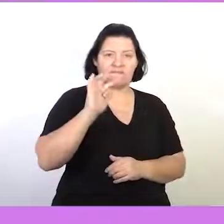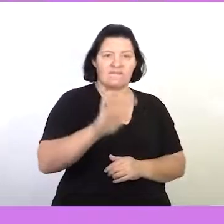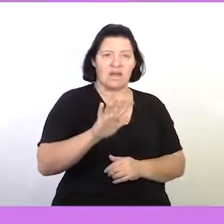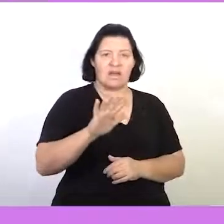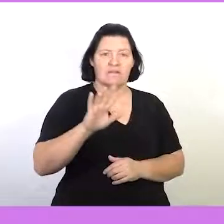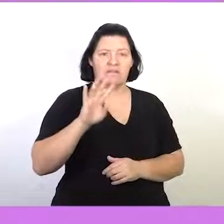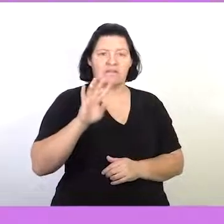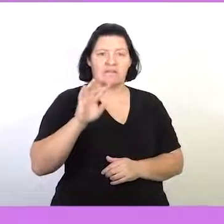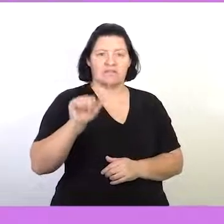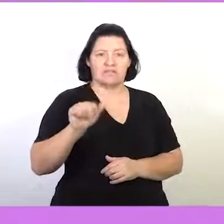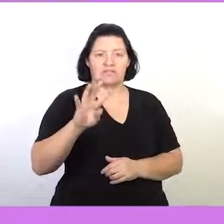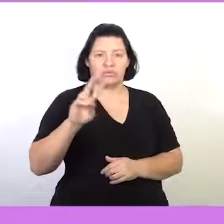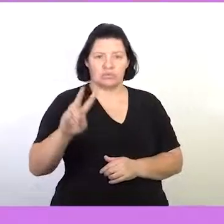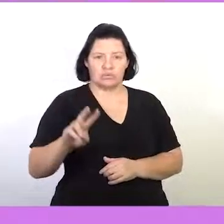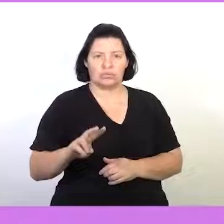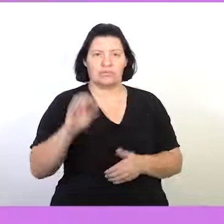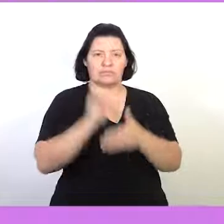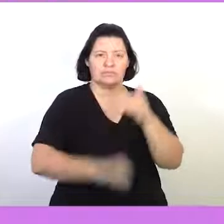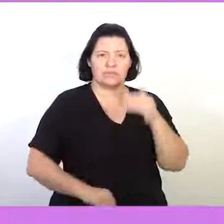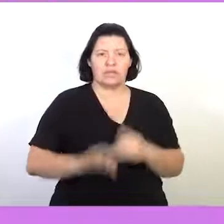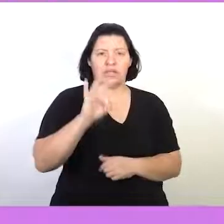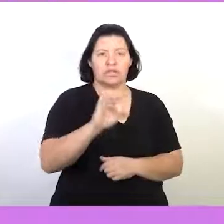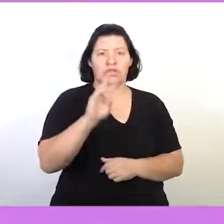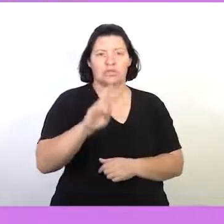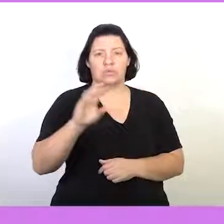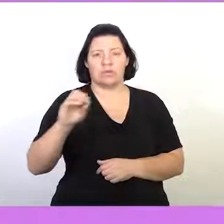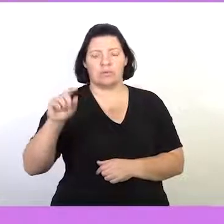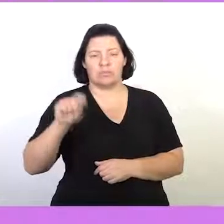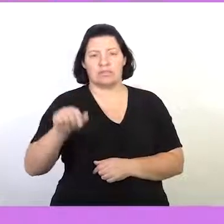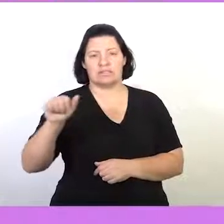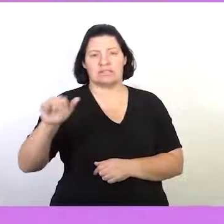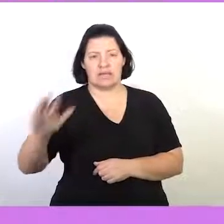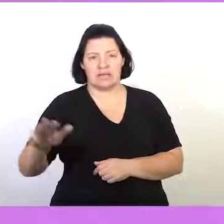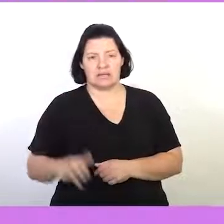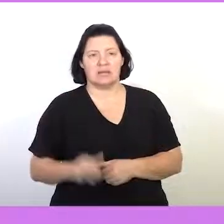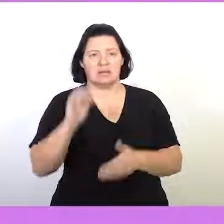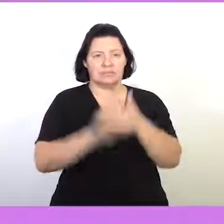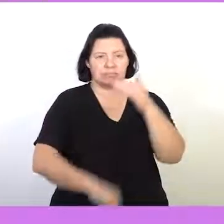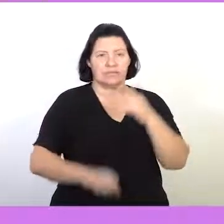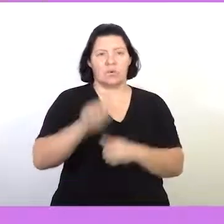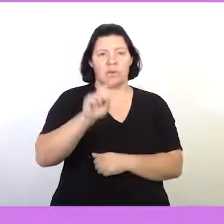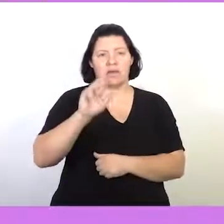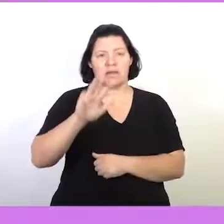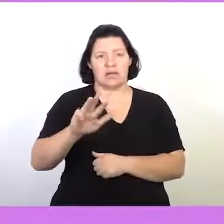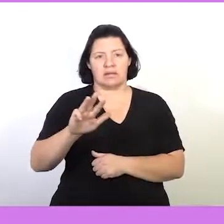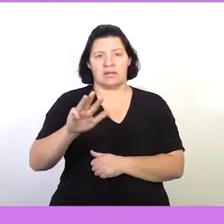5,642 rand minus 3,200 rand and 69 cents minus